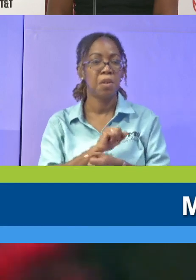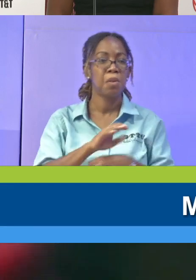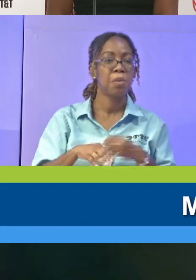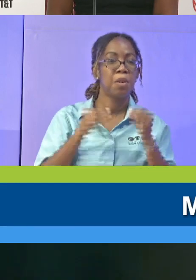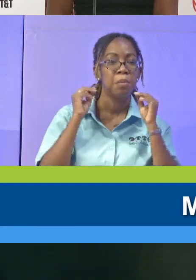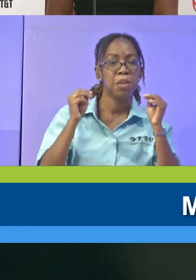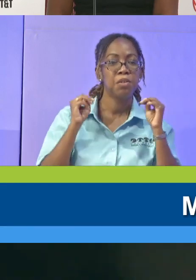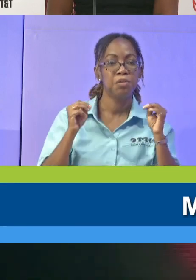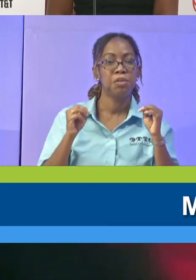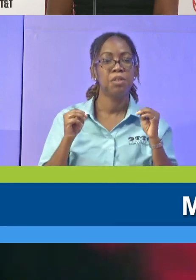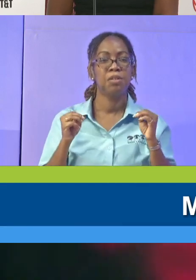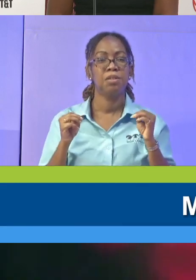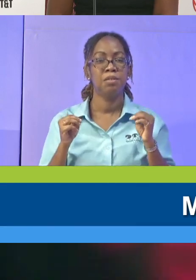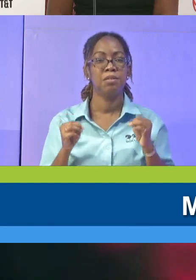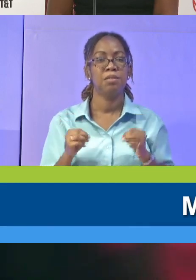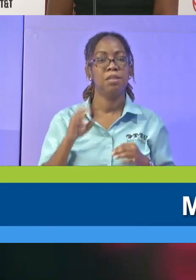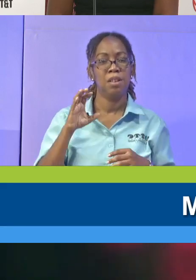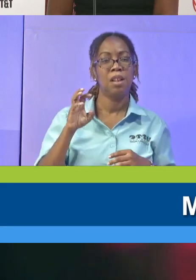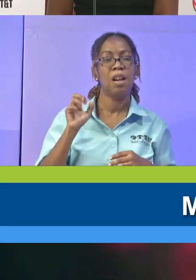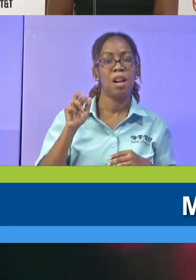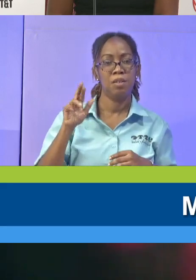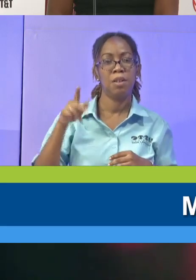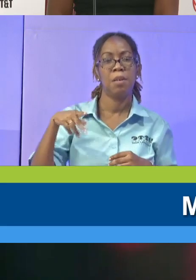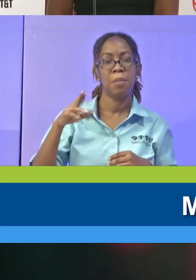regulatory bodies. Next slide, please.